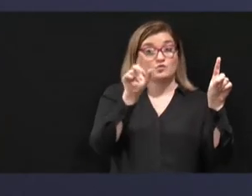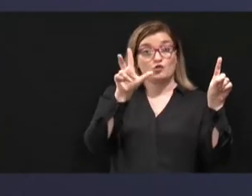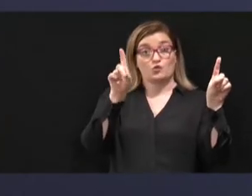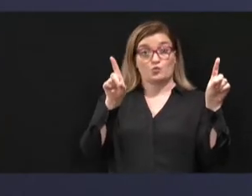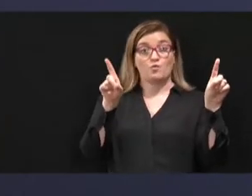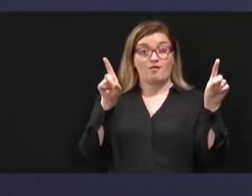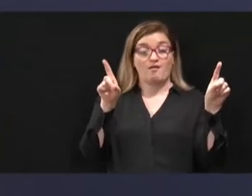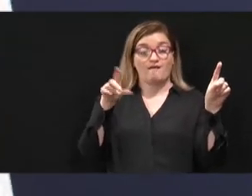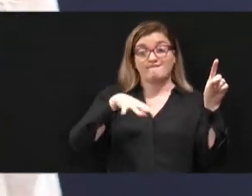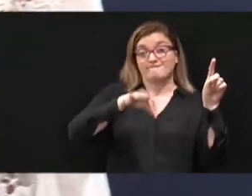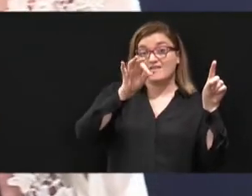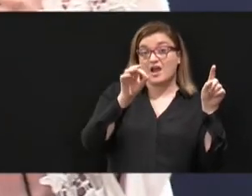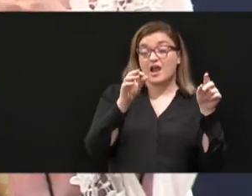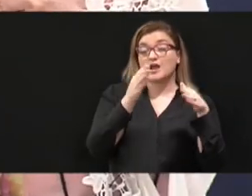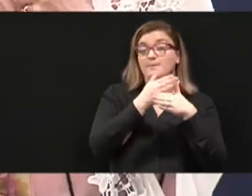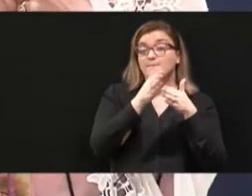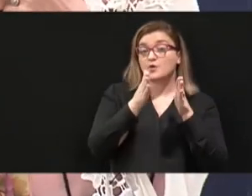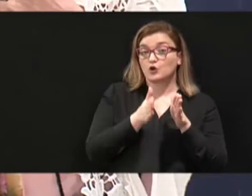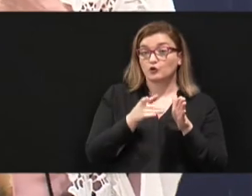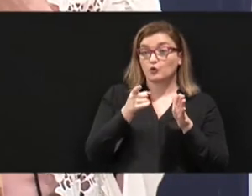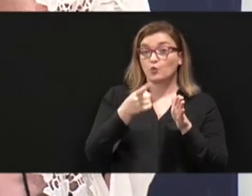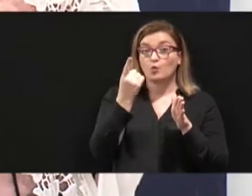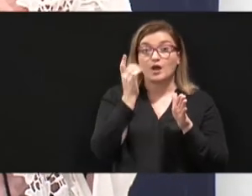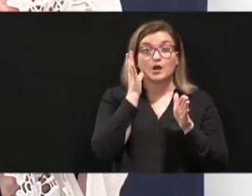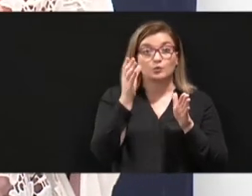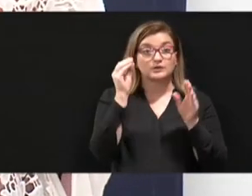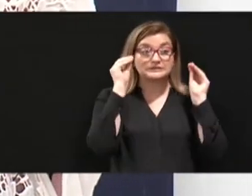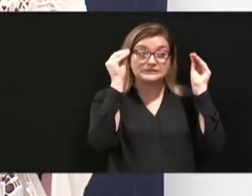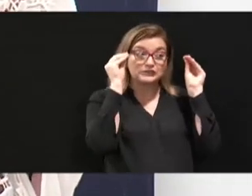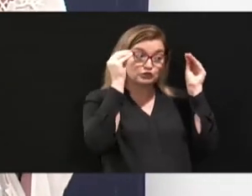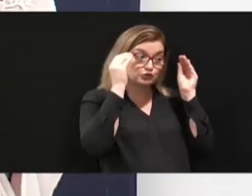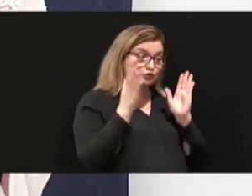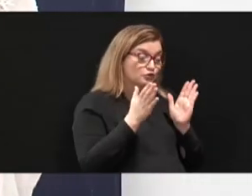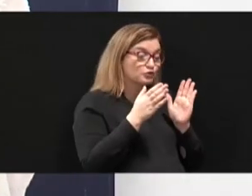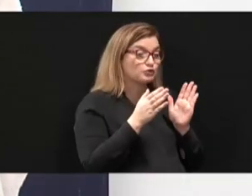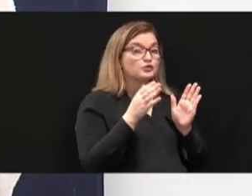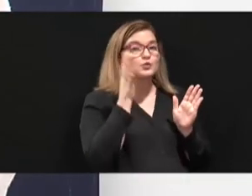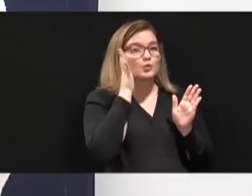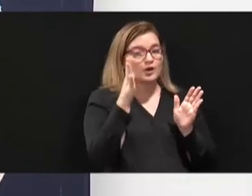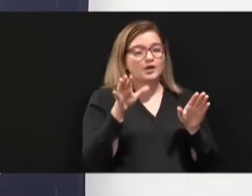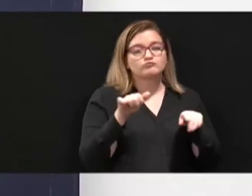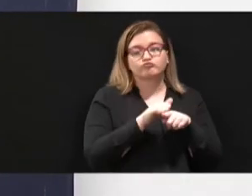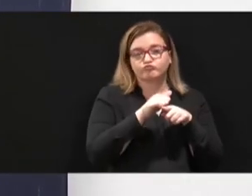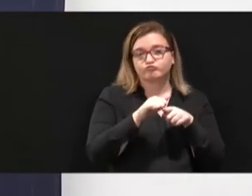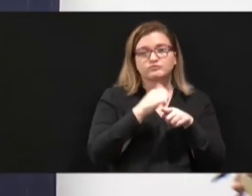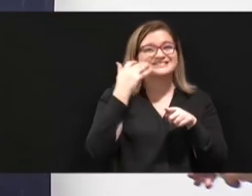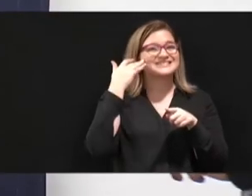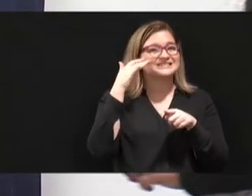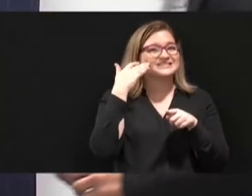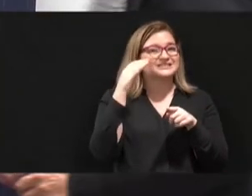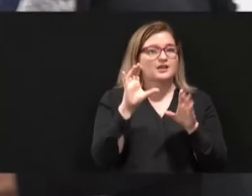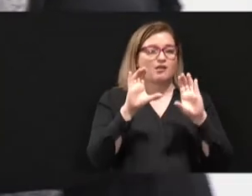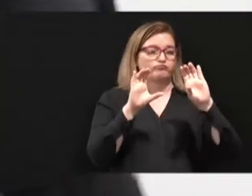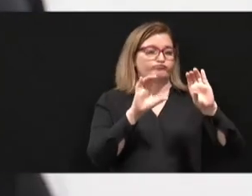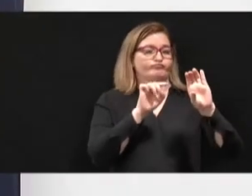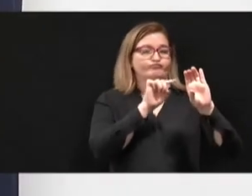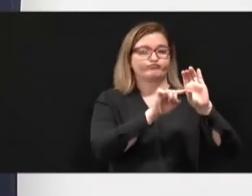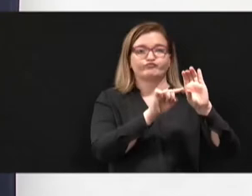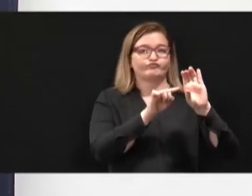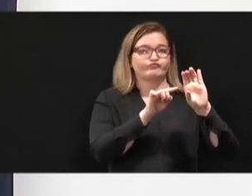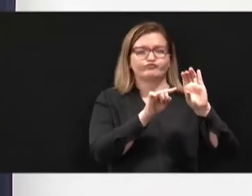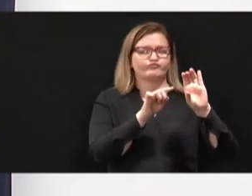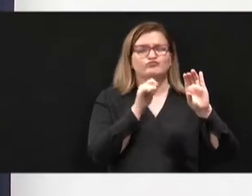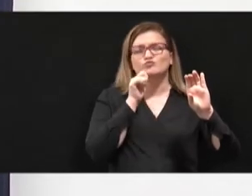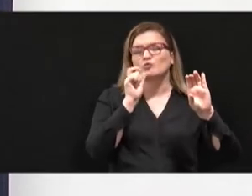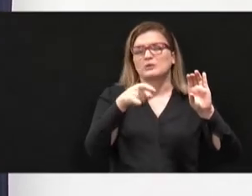partner. One of you is going to be the teacher, and you're going to do the sound pack. It's what we call that, the visual drill. Don't worry about separating